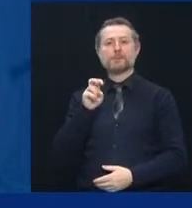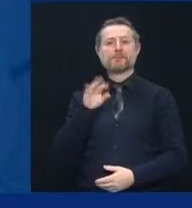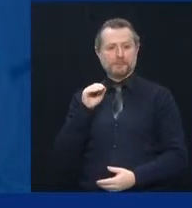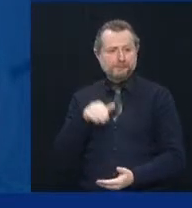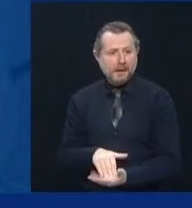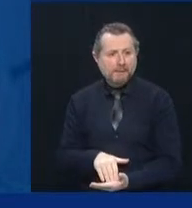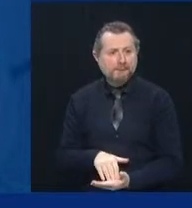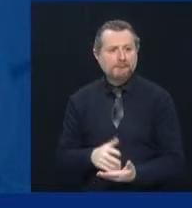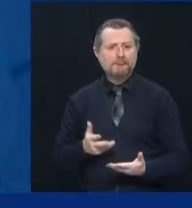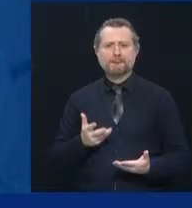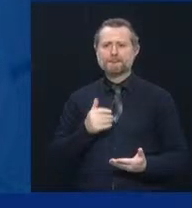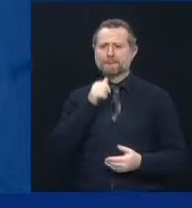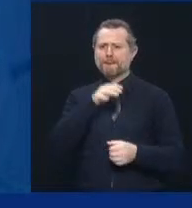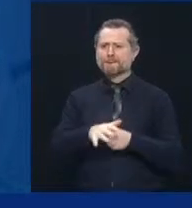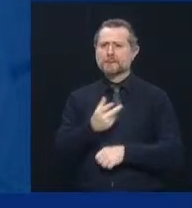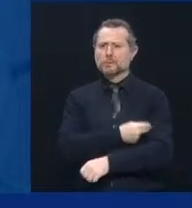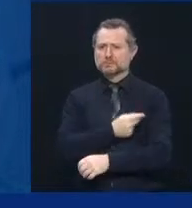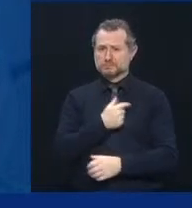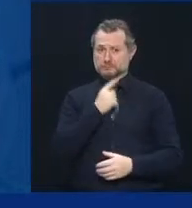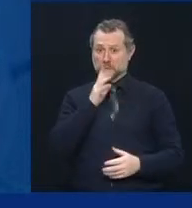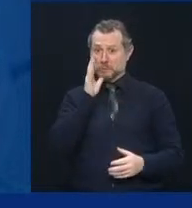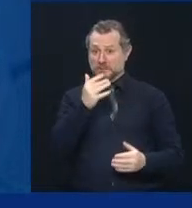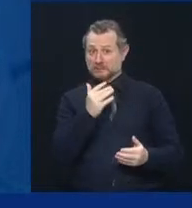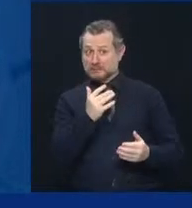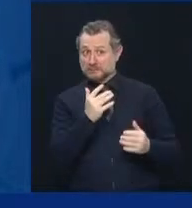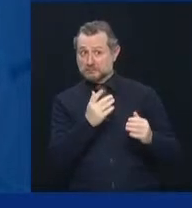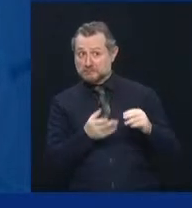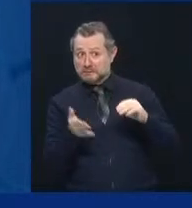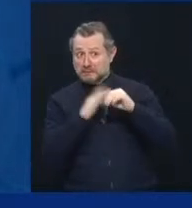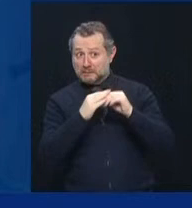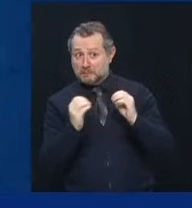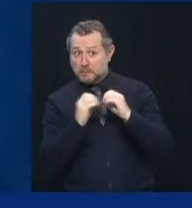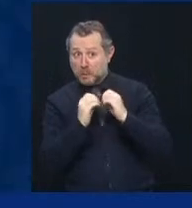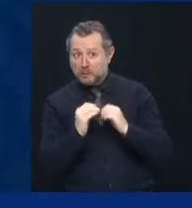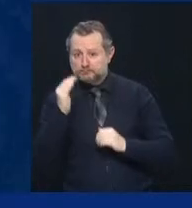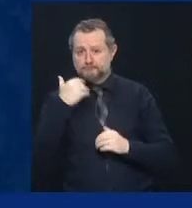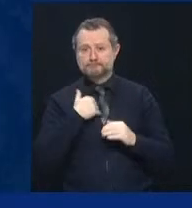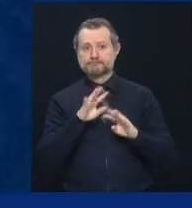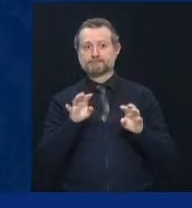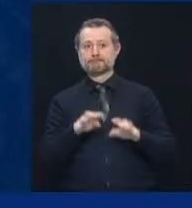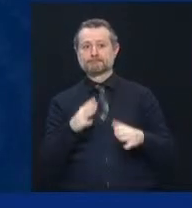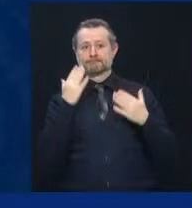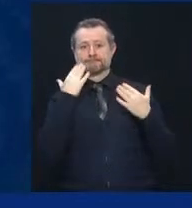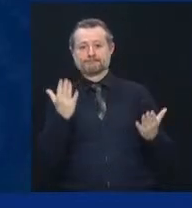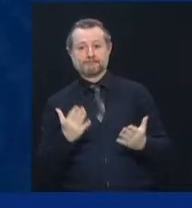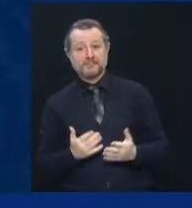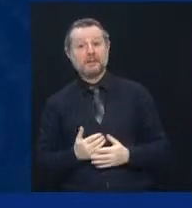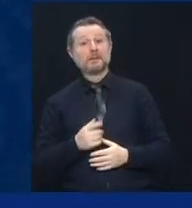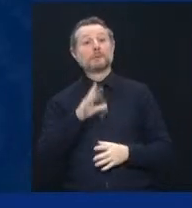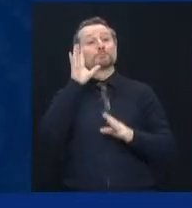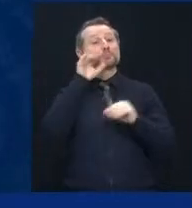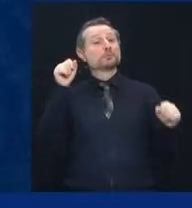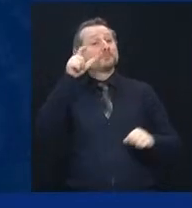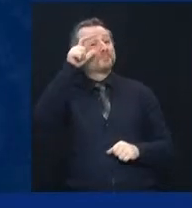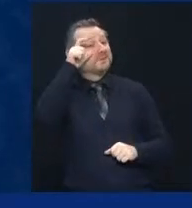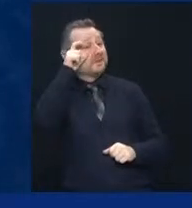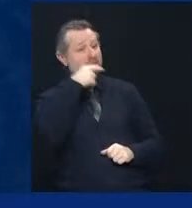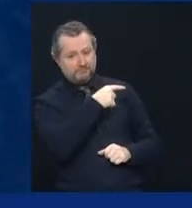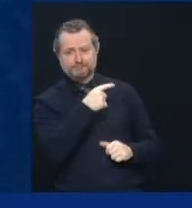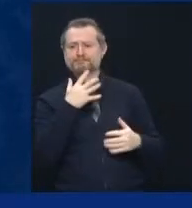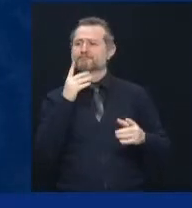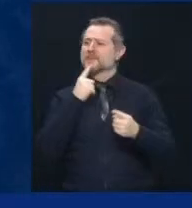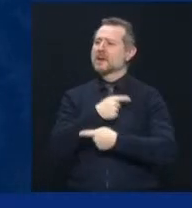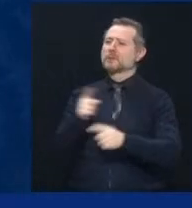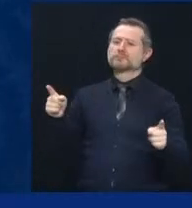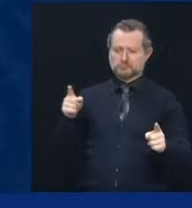After we were told we were actually going to be getting more. President Biden made an announcement yesterday that is very, very helpful in